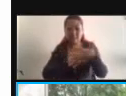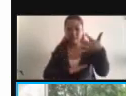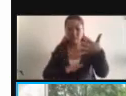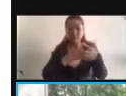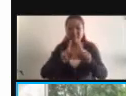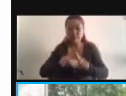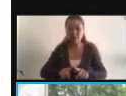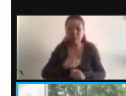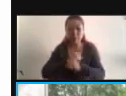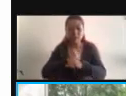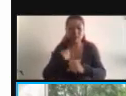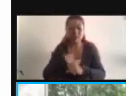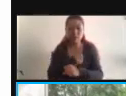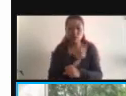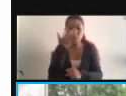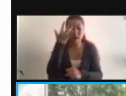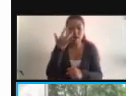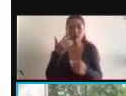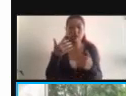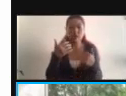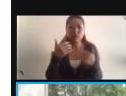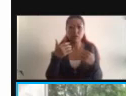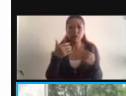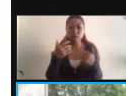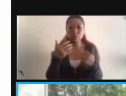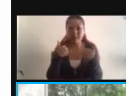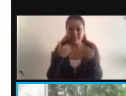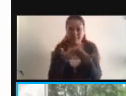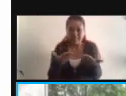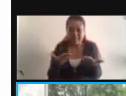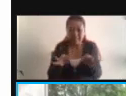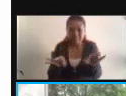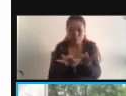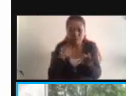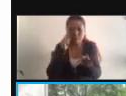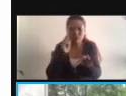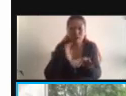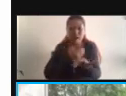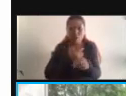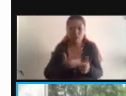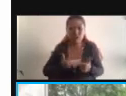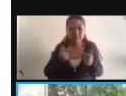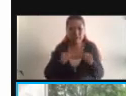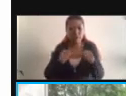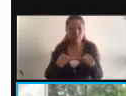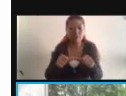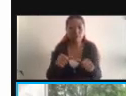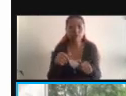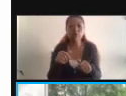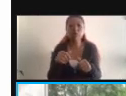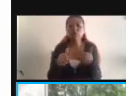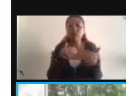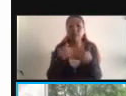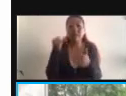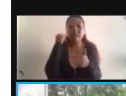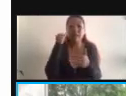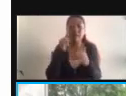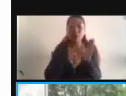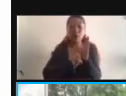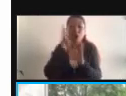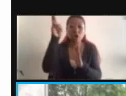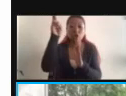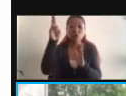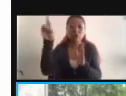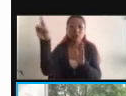things that are essential for our survival. So whether during launch or re-entry, or as well as